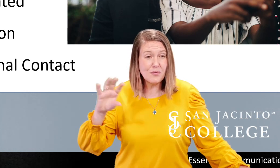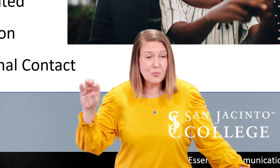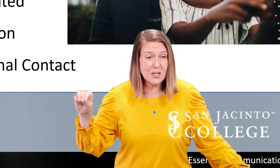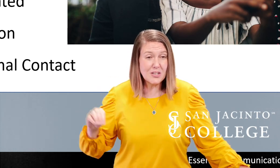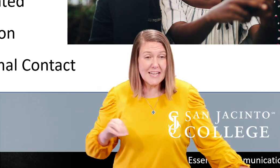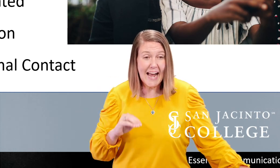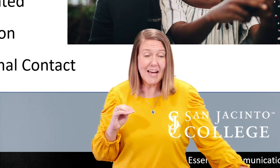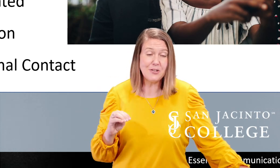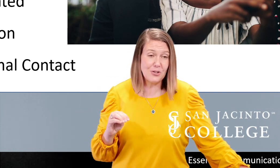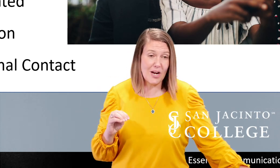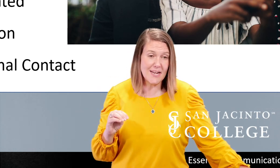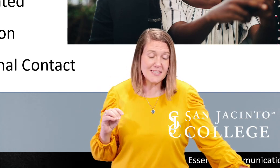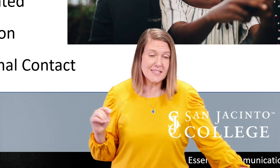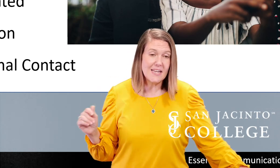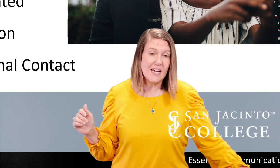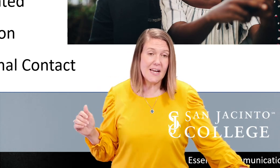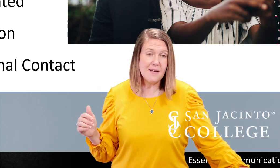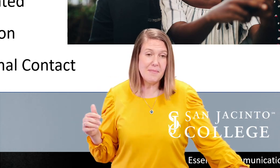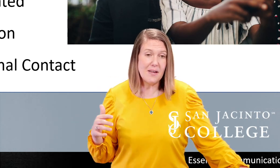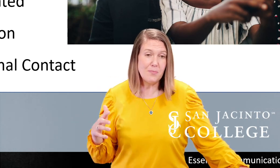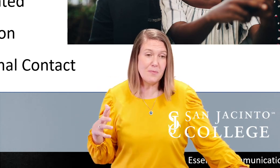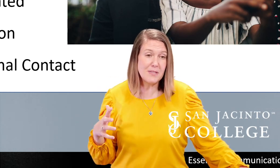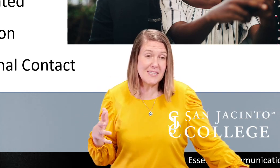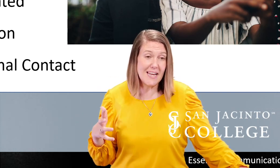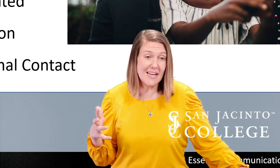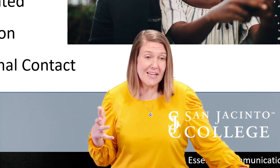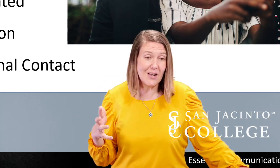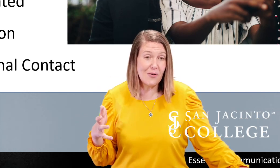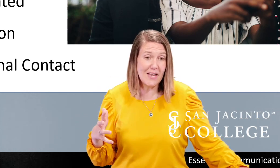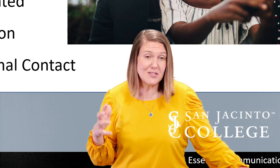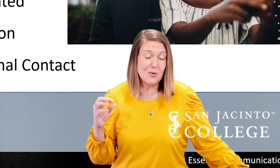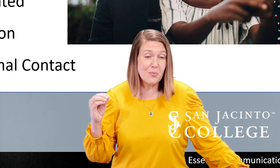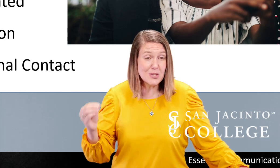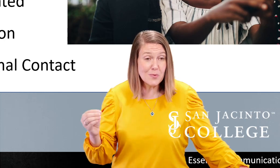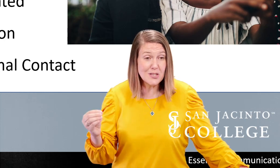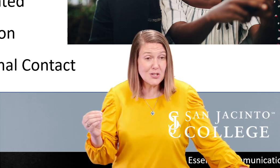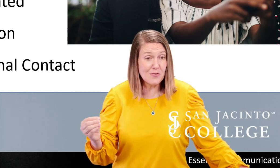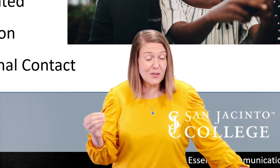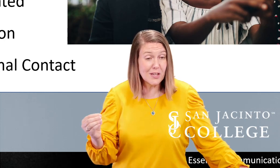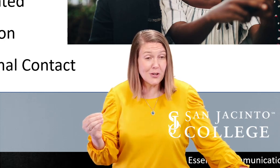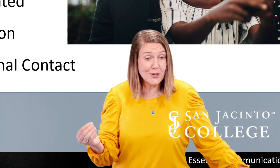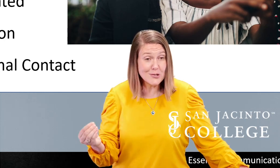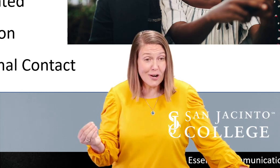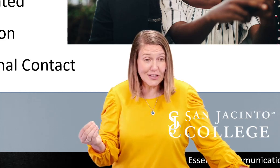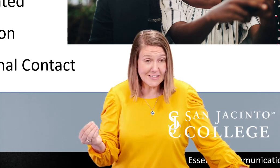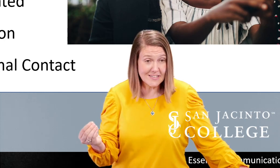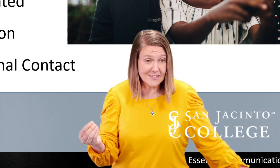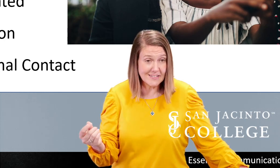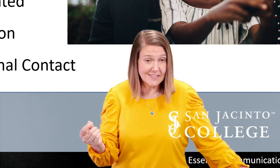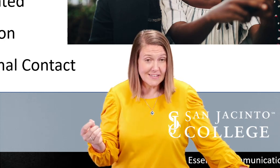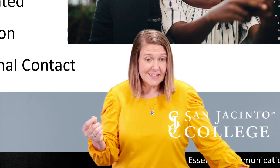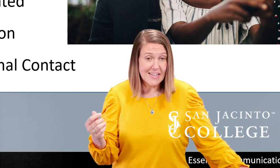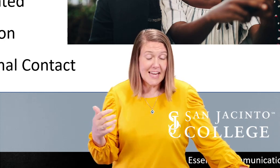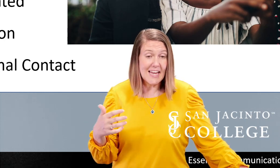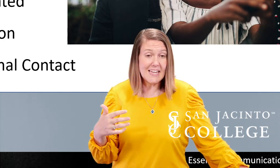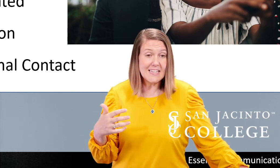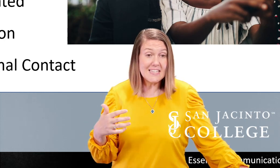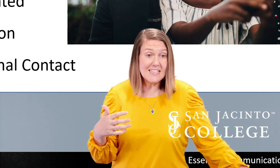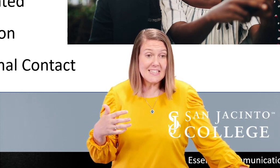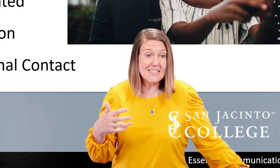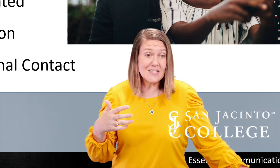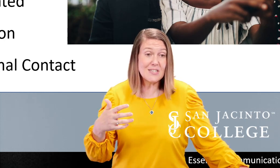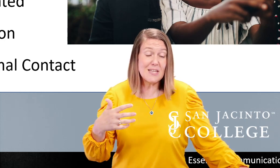sort of, we could categorize, and we would say, okay, so which ones do you feel like are your strongest?